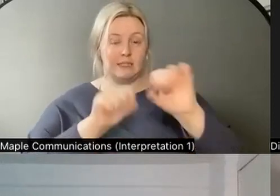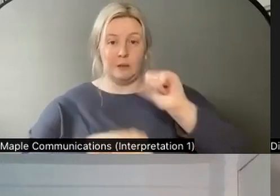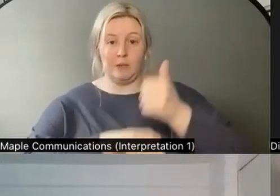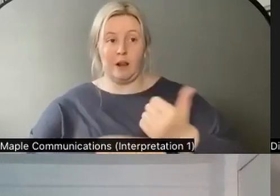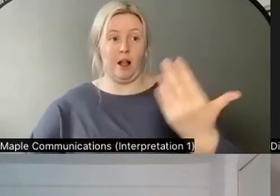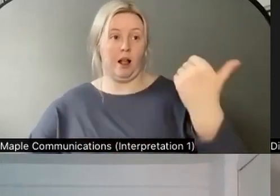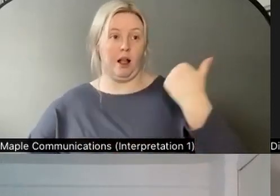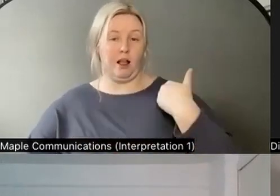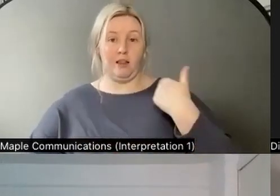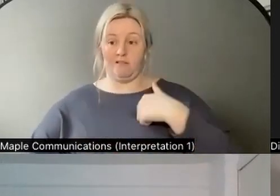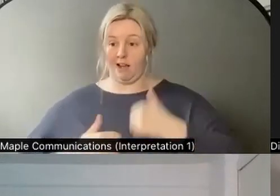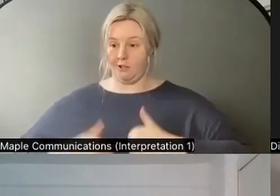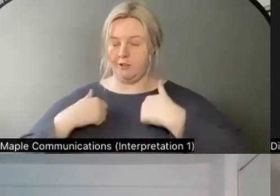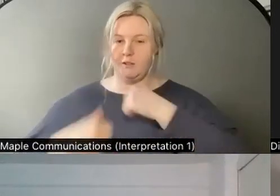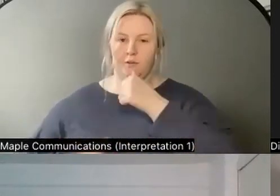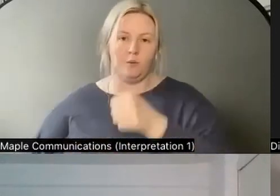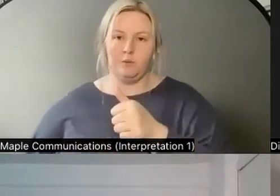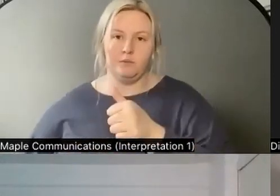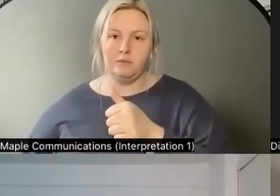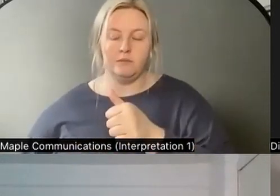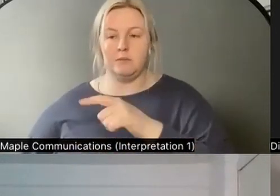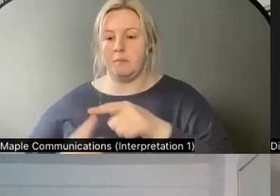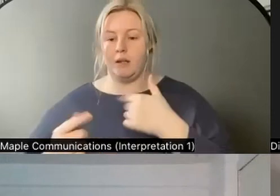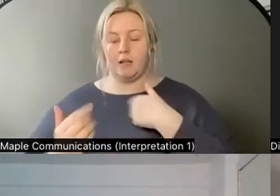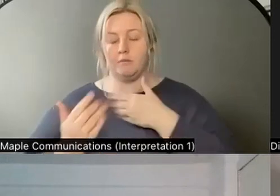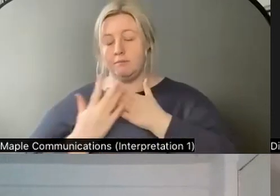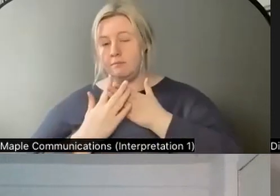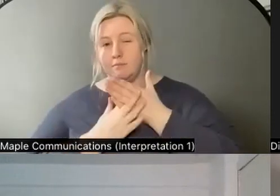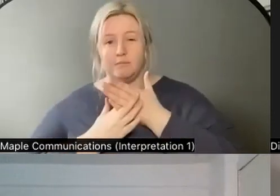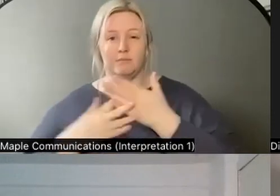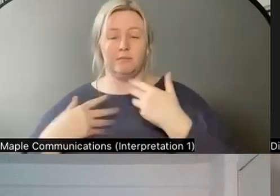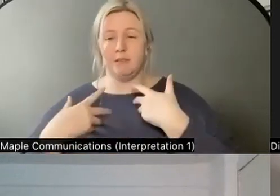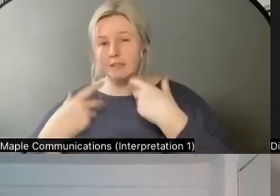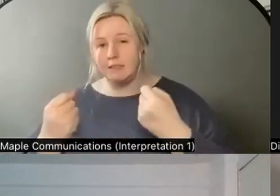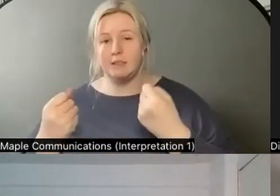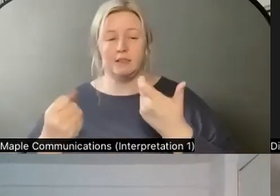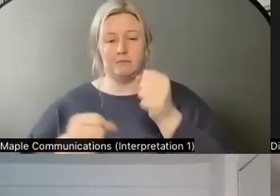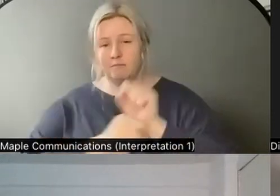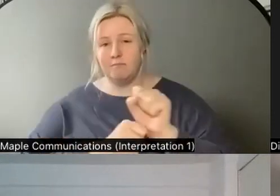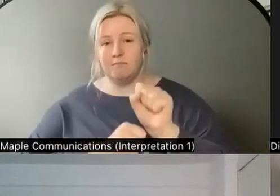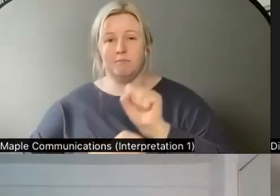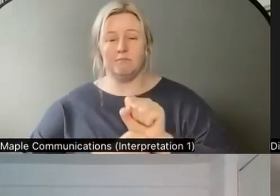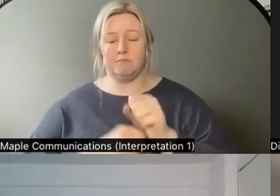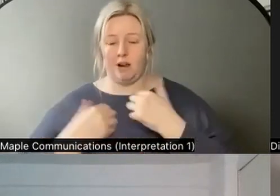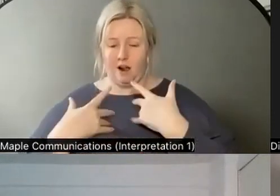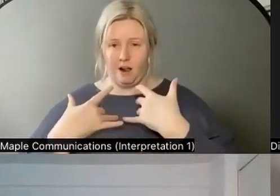But I pushed through and I healed and I did a lot of hard work.